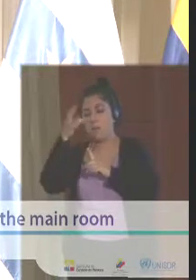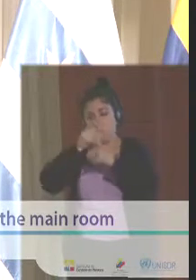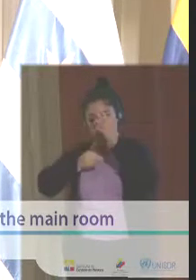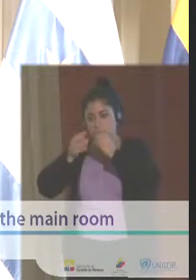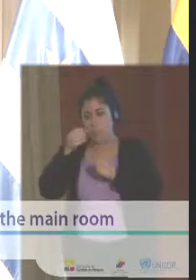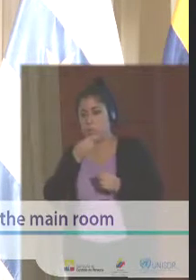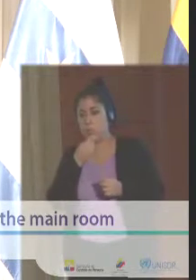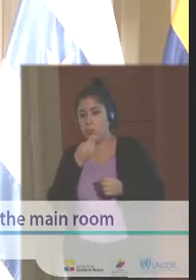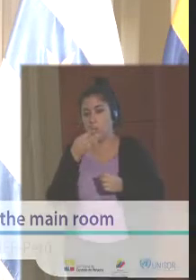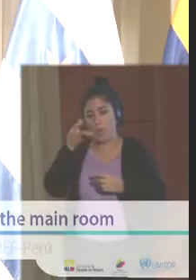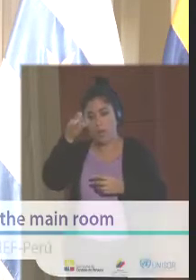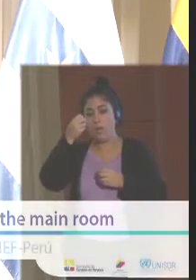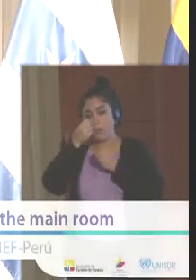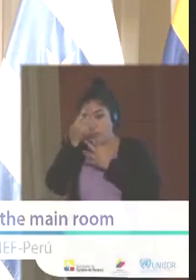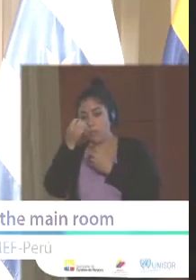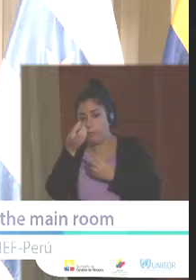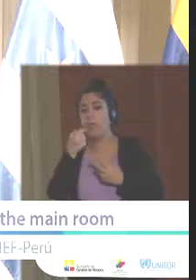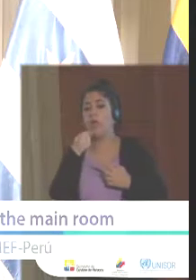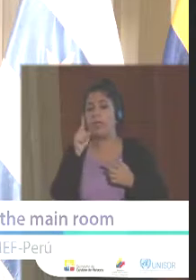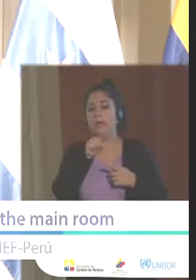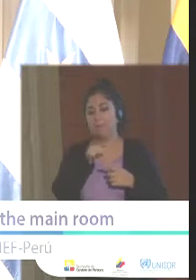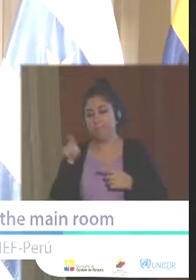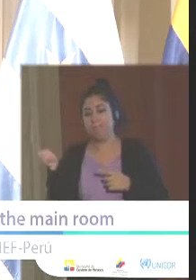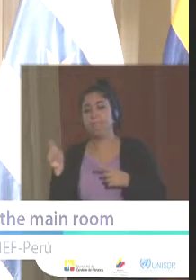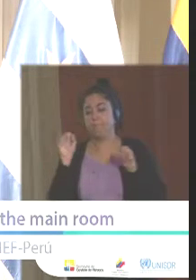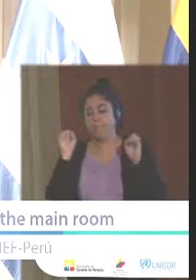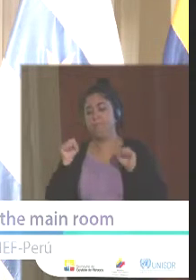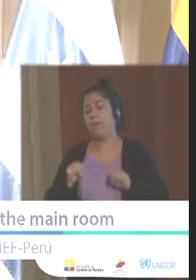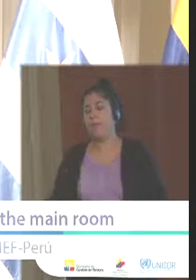systems. Likewise,